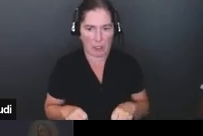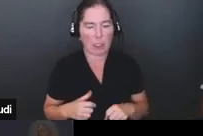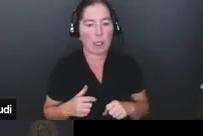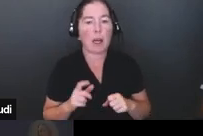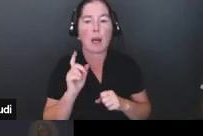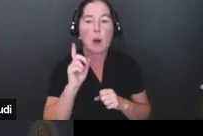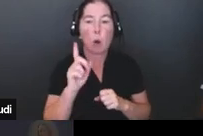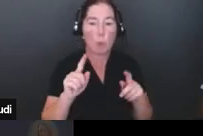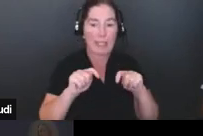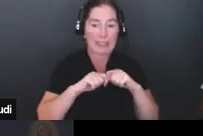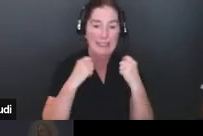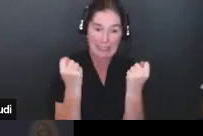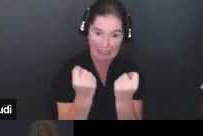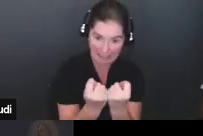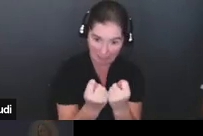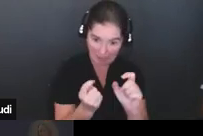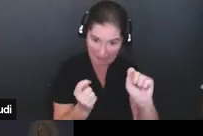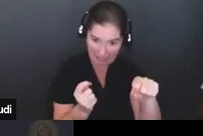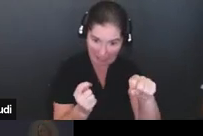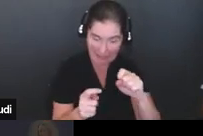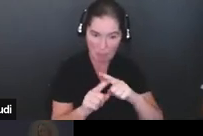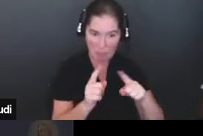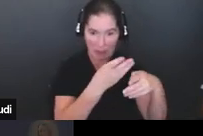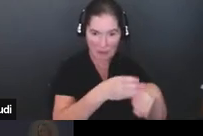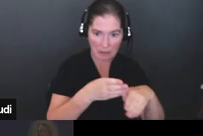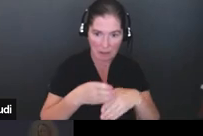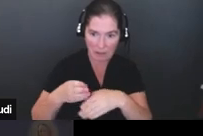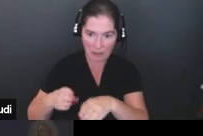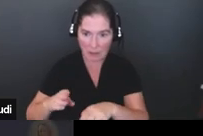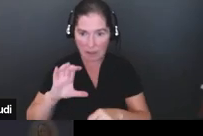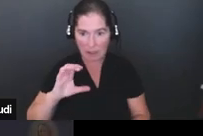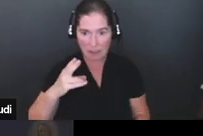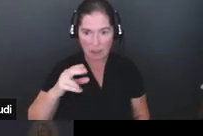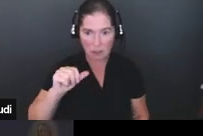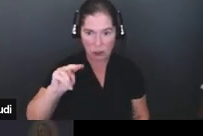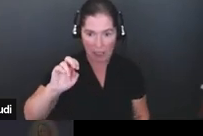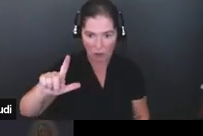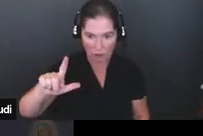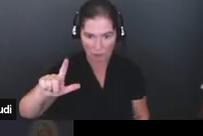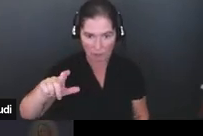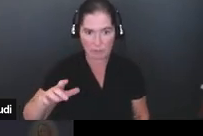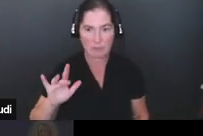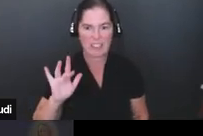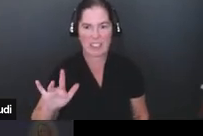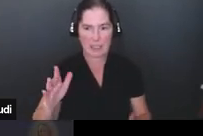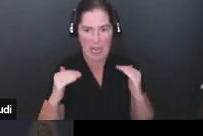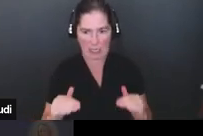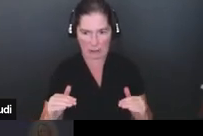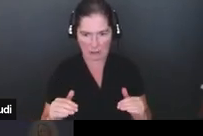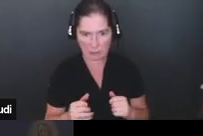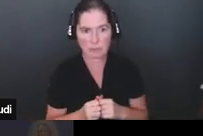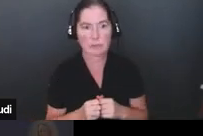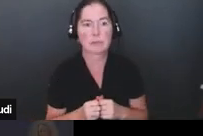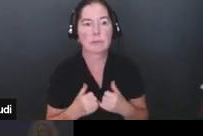team, and we're delineating by channels. So I'm going to select next. When it does